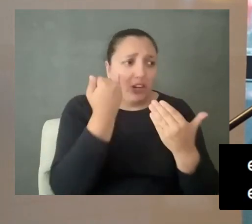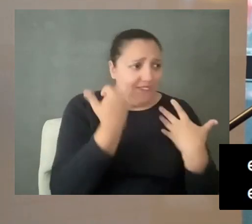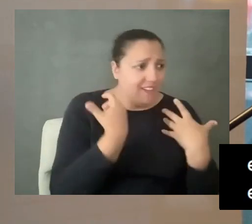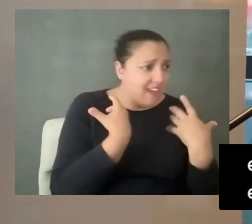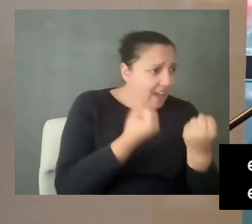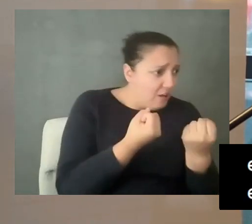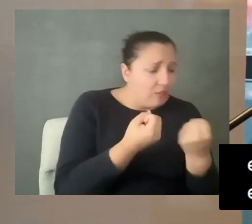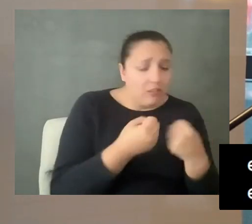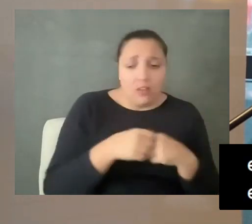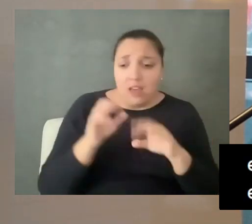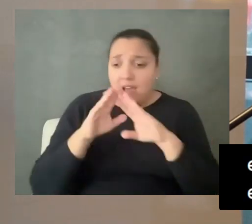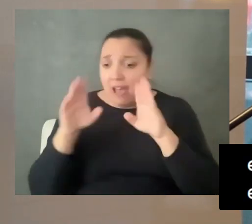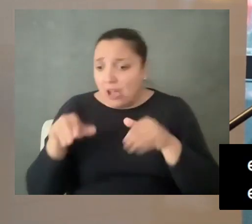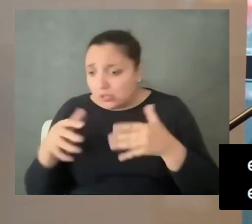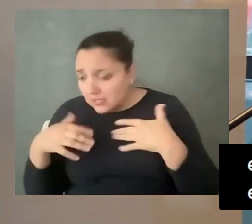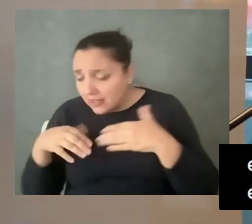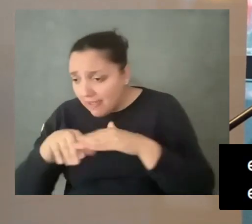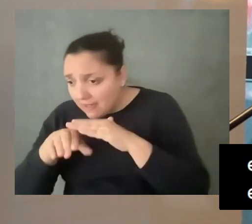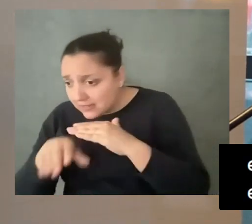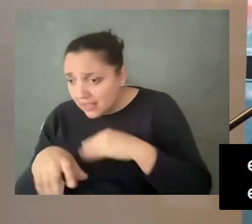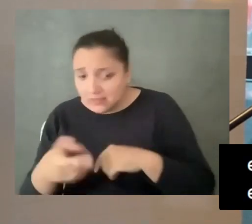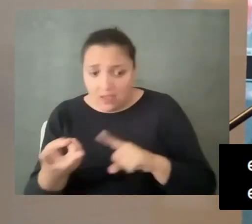housing, applying for a job,